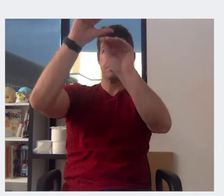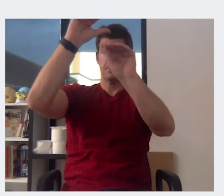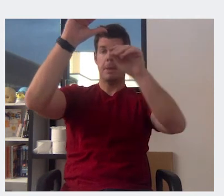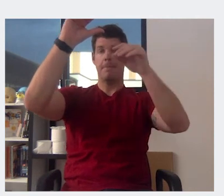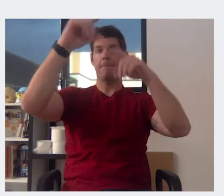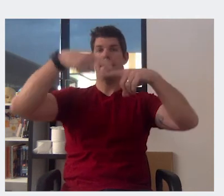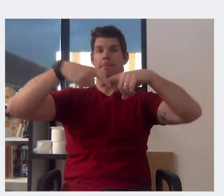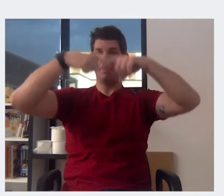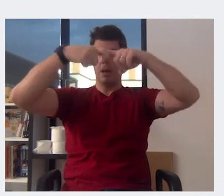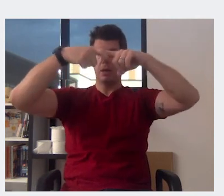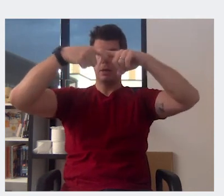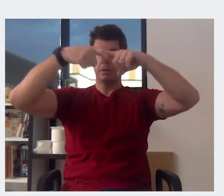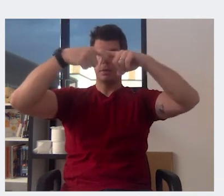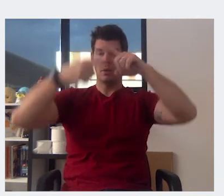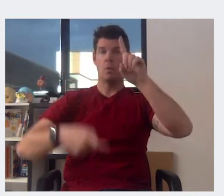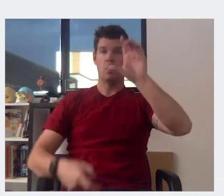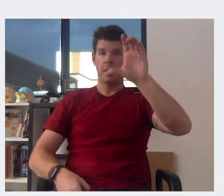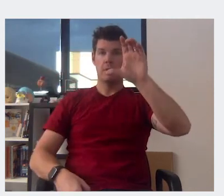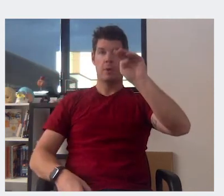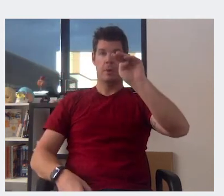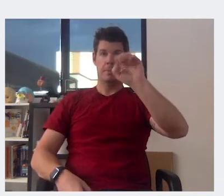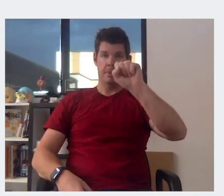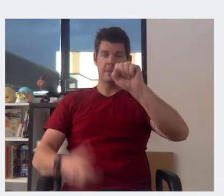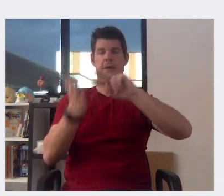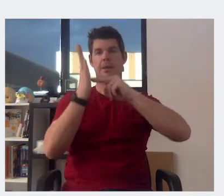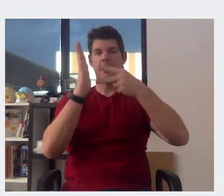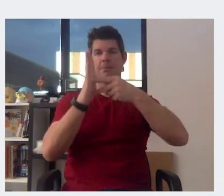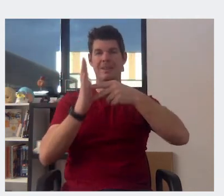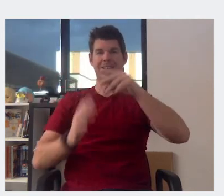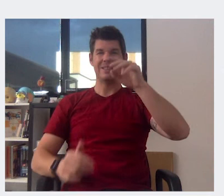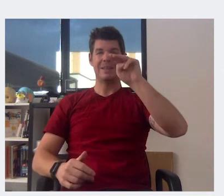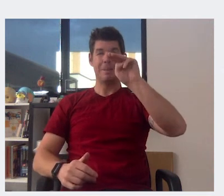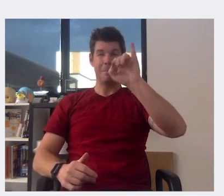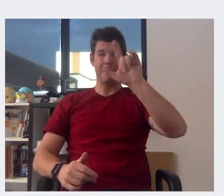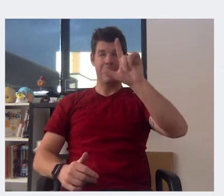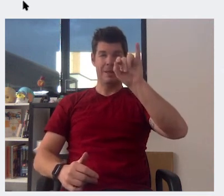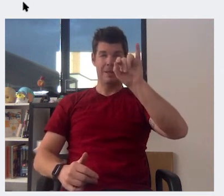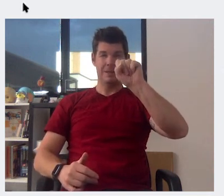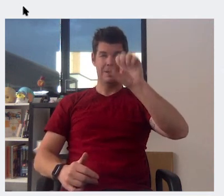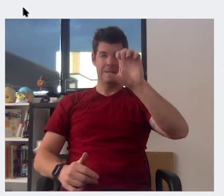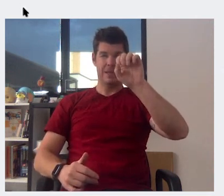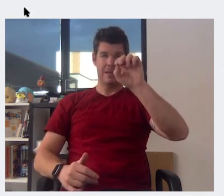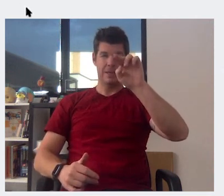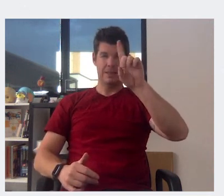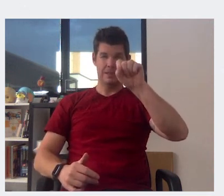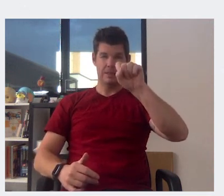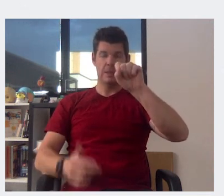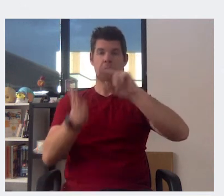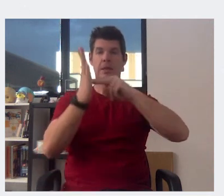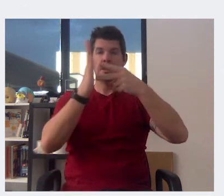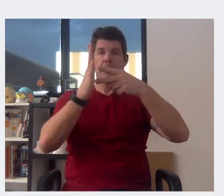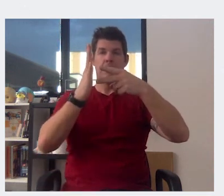100 milliseconds, which is actually just a 1/10 of a second, to 2 seconds. So I get a big